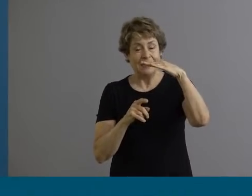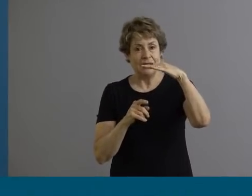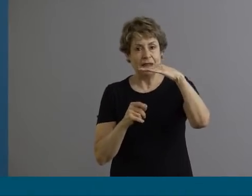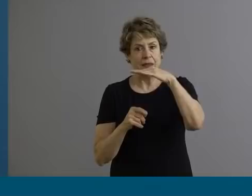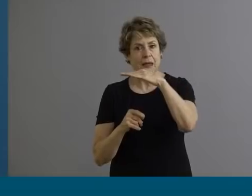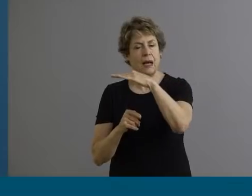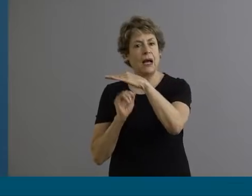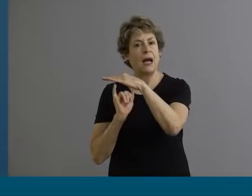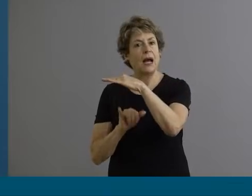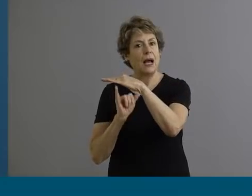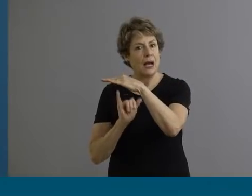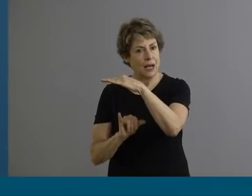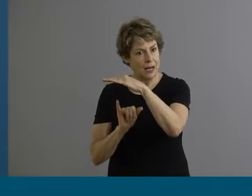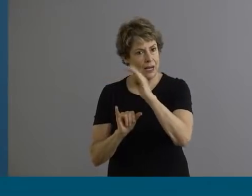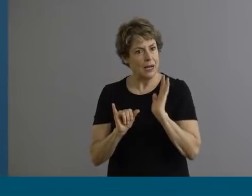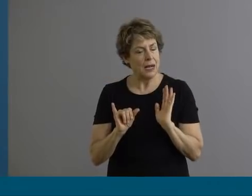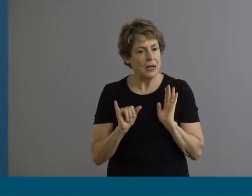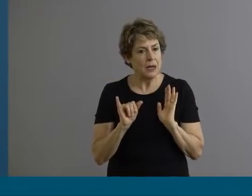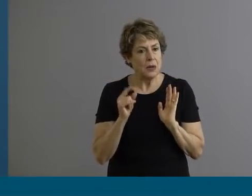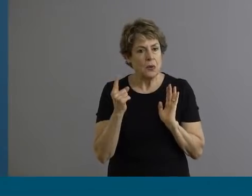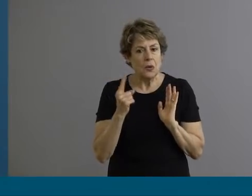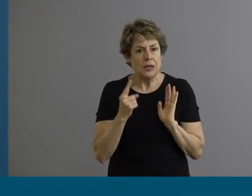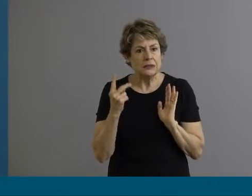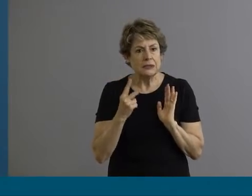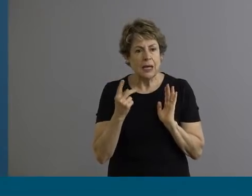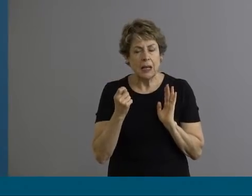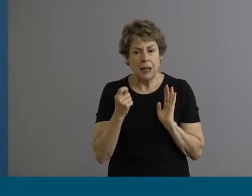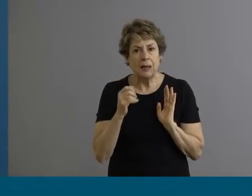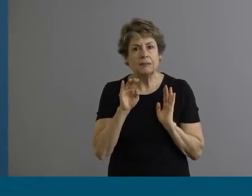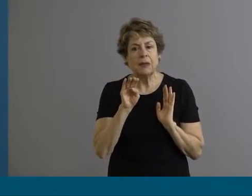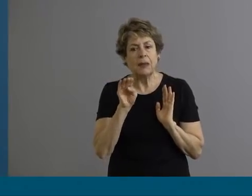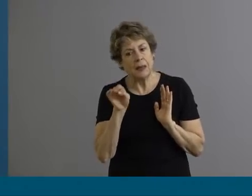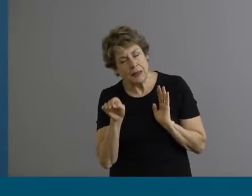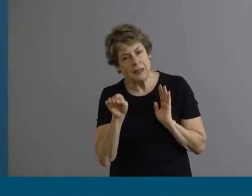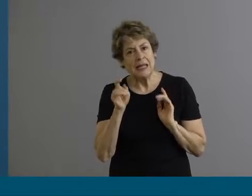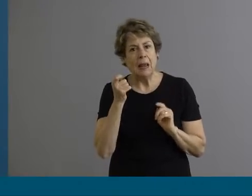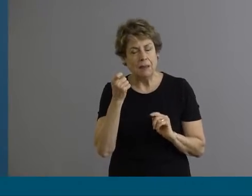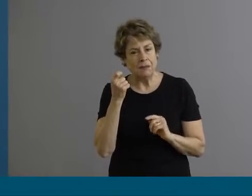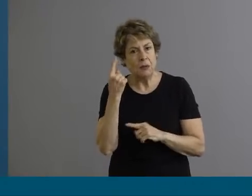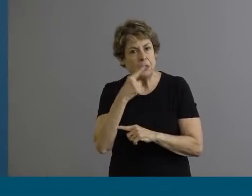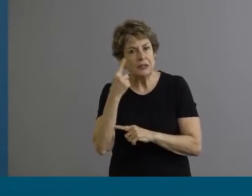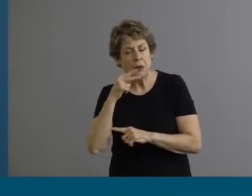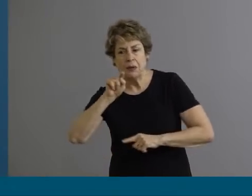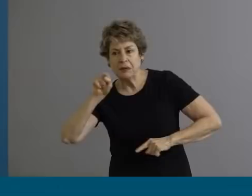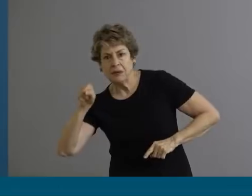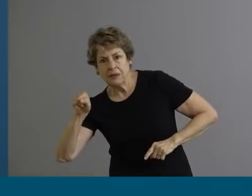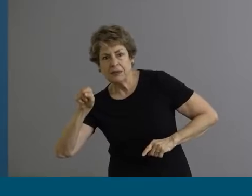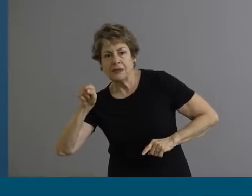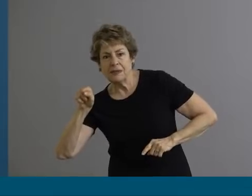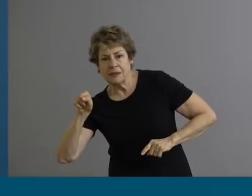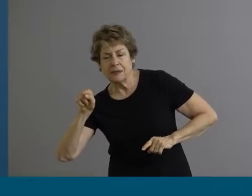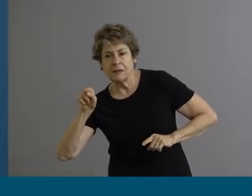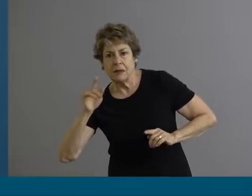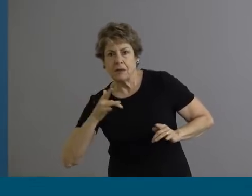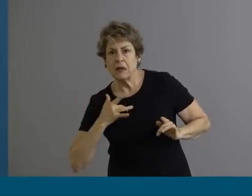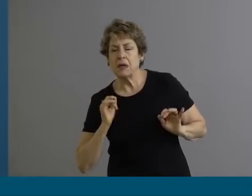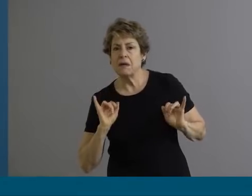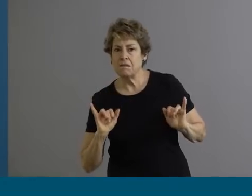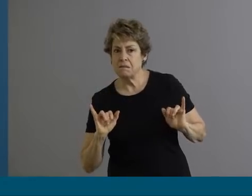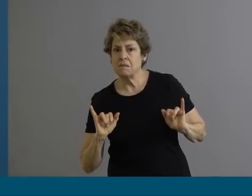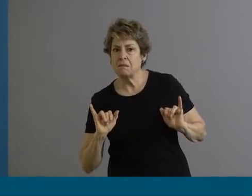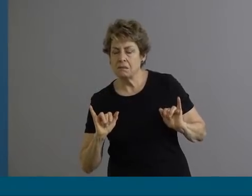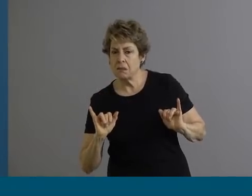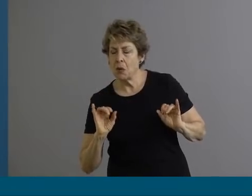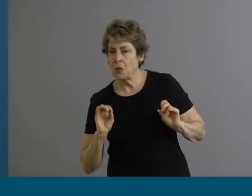of decrease in cases. This is encouraging. It's encouraging that the actions